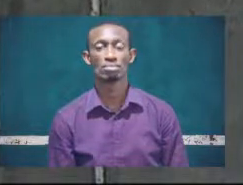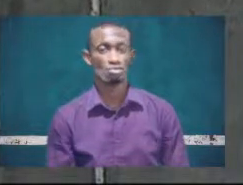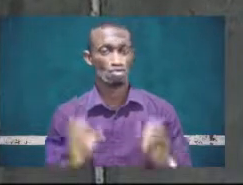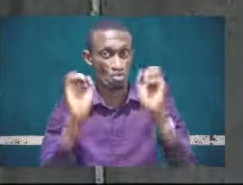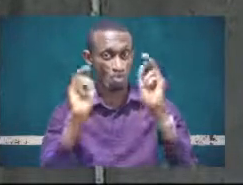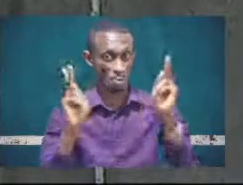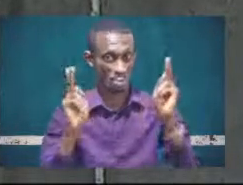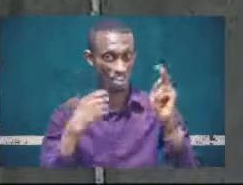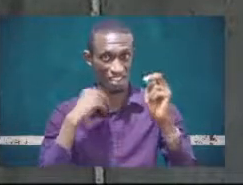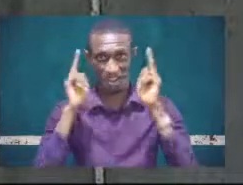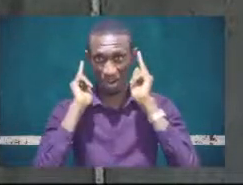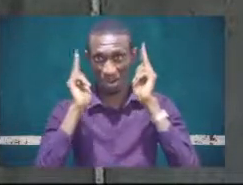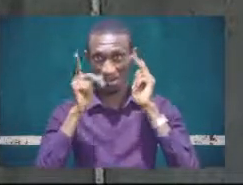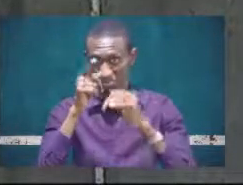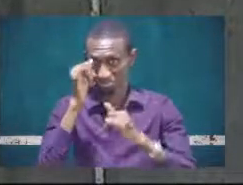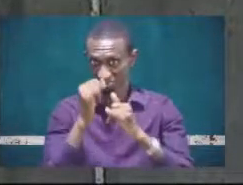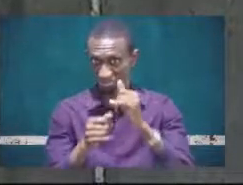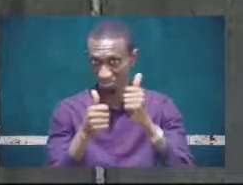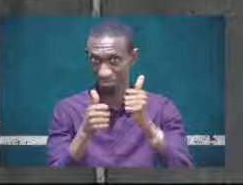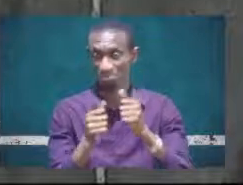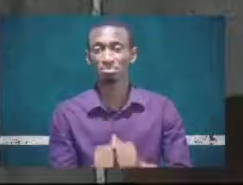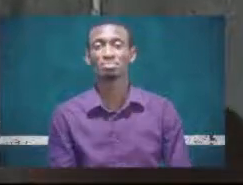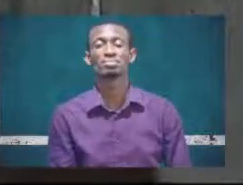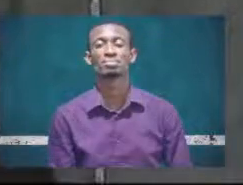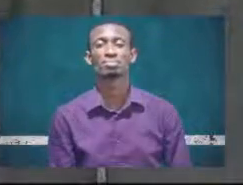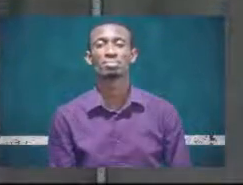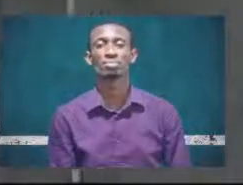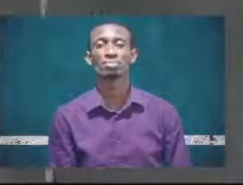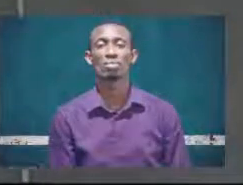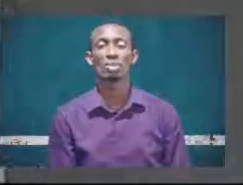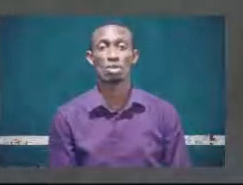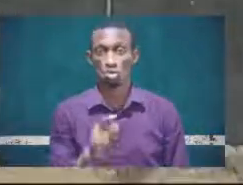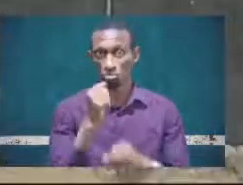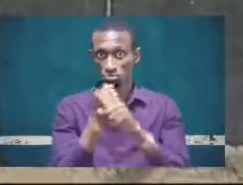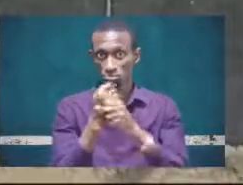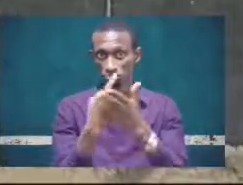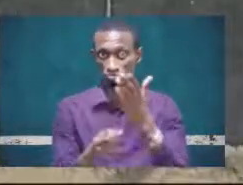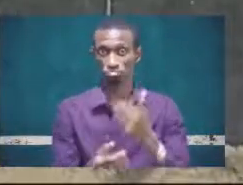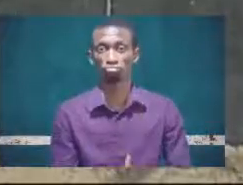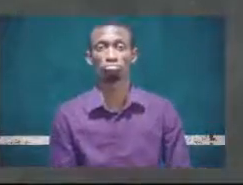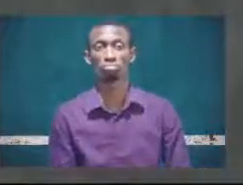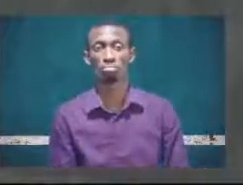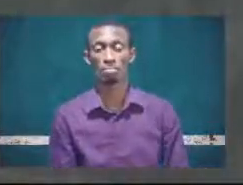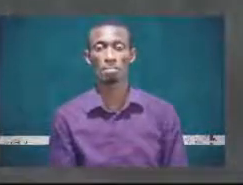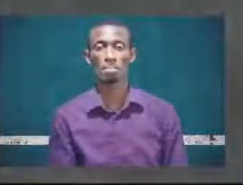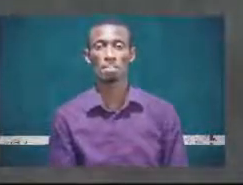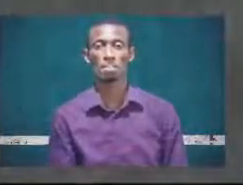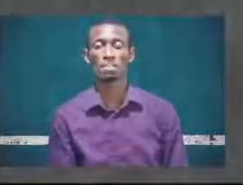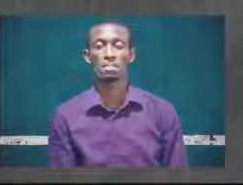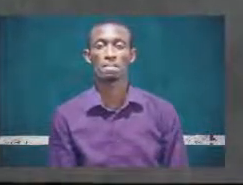Okay, I hope you are ready. You have done what you're supposed to do. Let